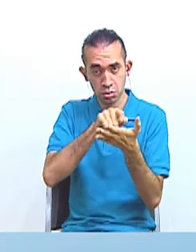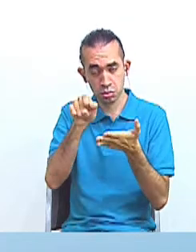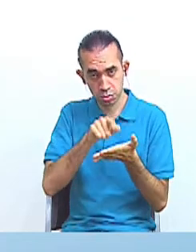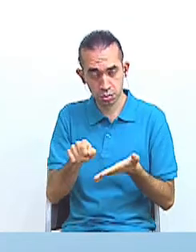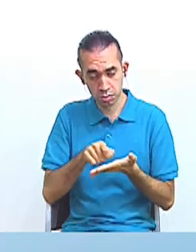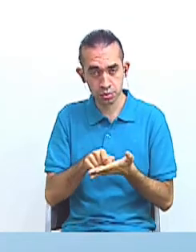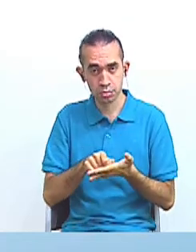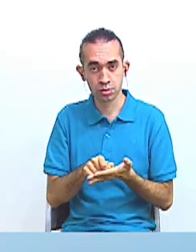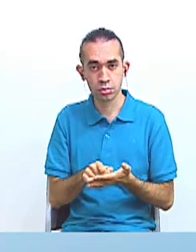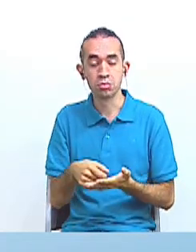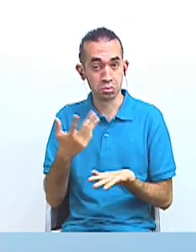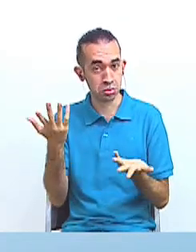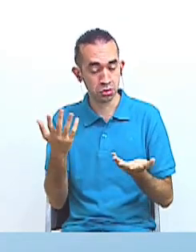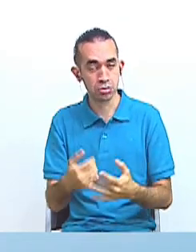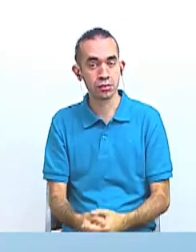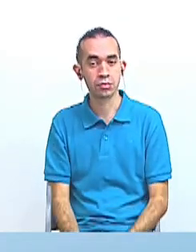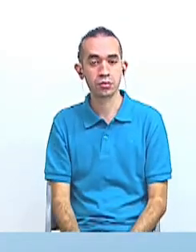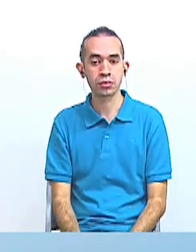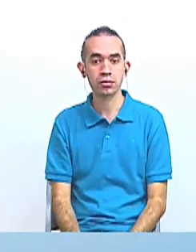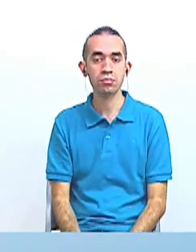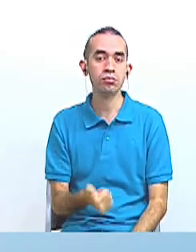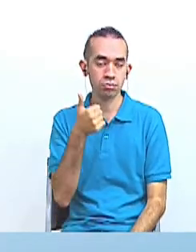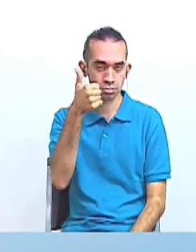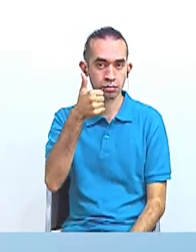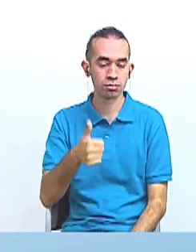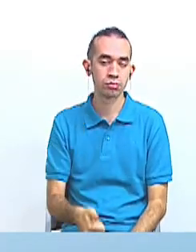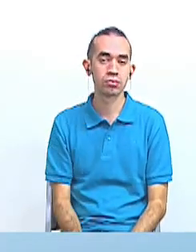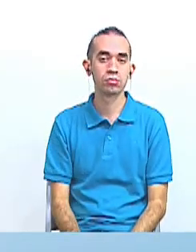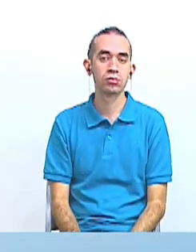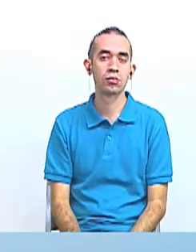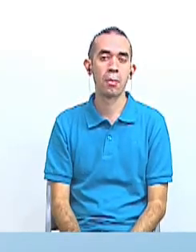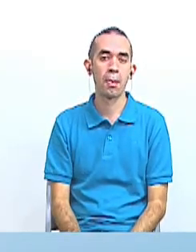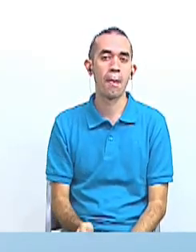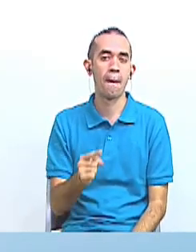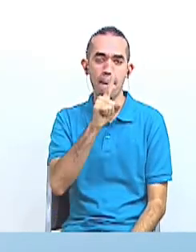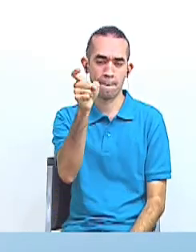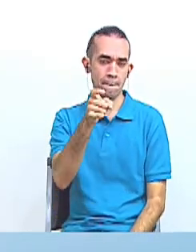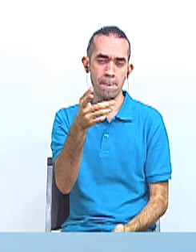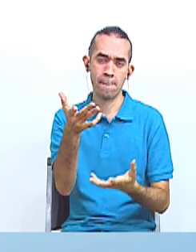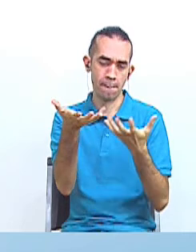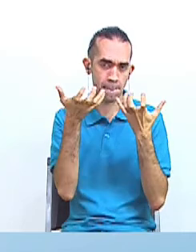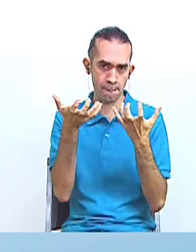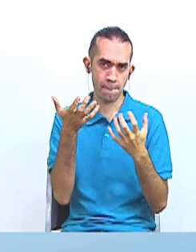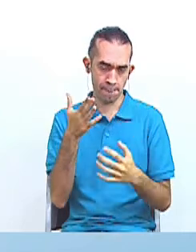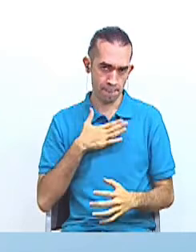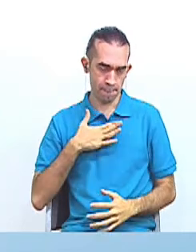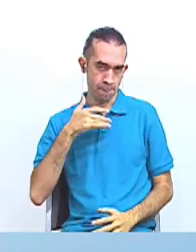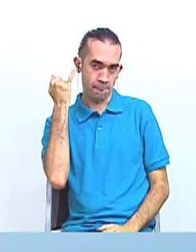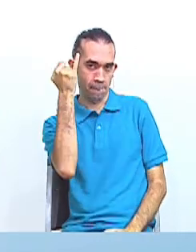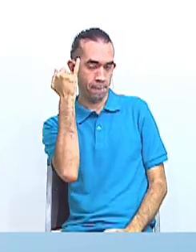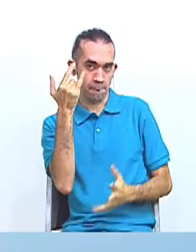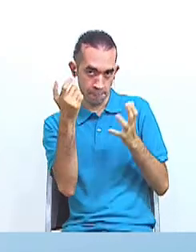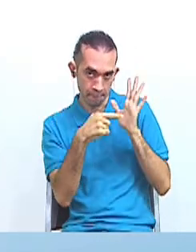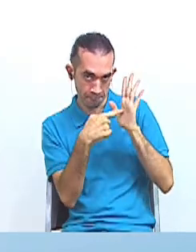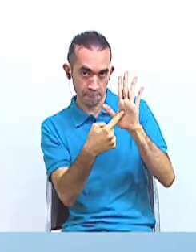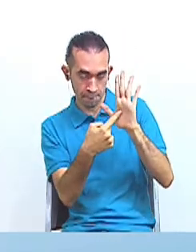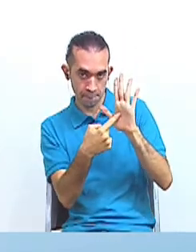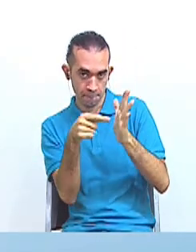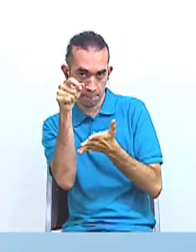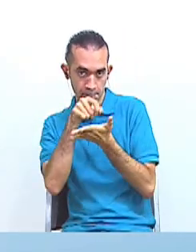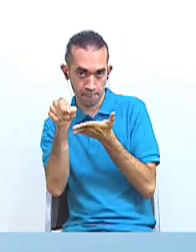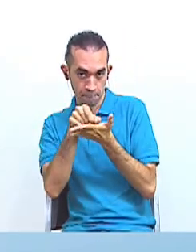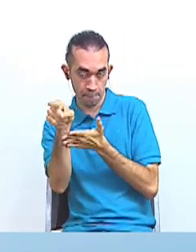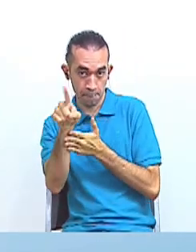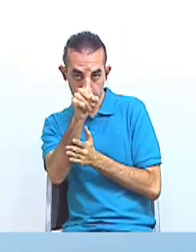writing? All right. Do you want to see my ideas for writing about